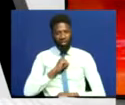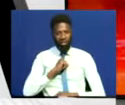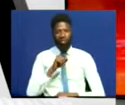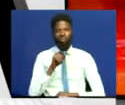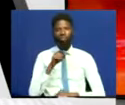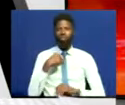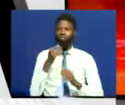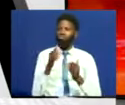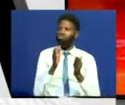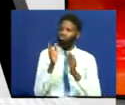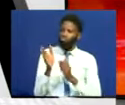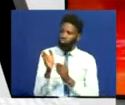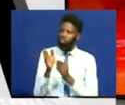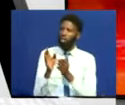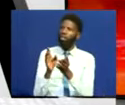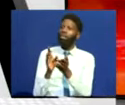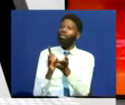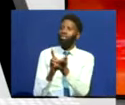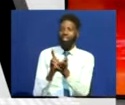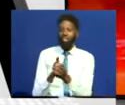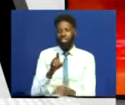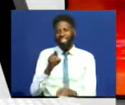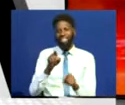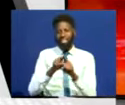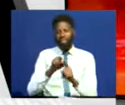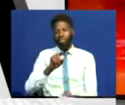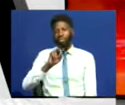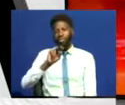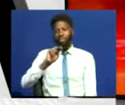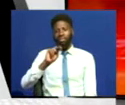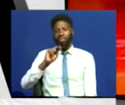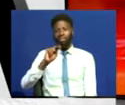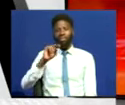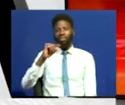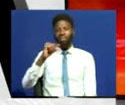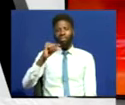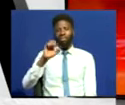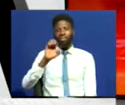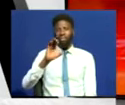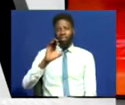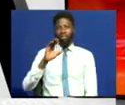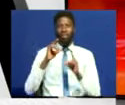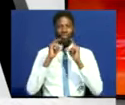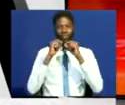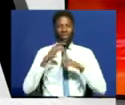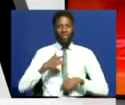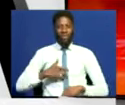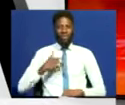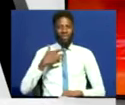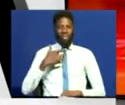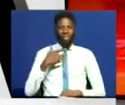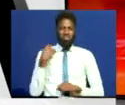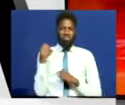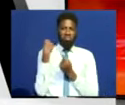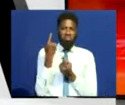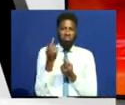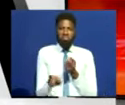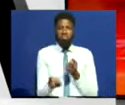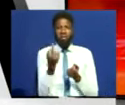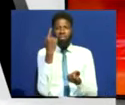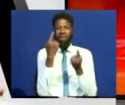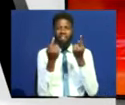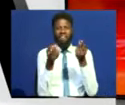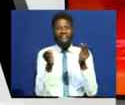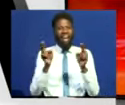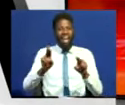National Gender Equality Commission, that is NGEC. You have been taken aback with the recent incidences. The question will be,